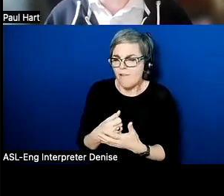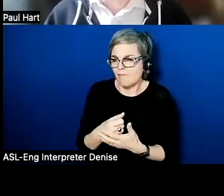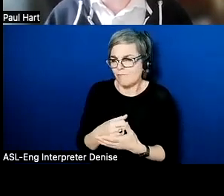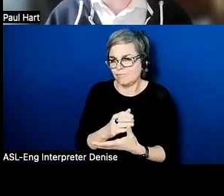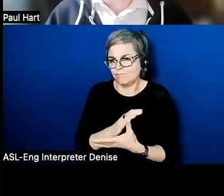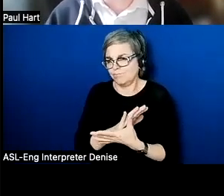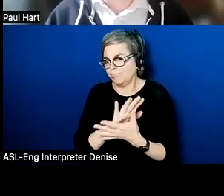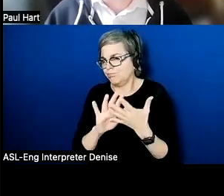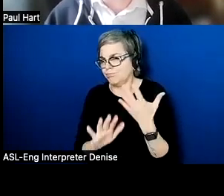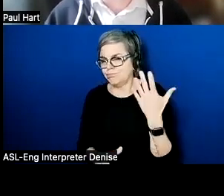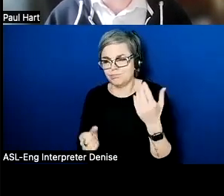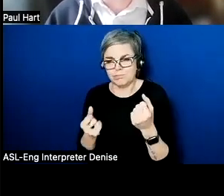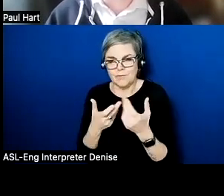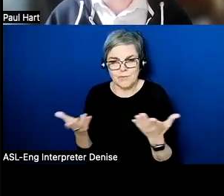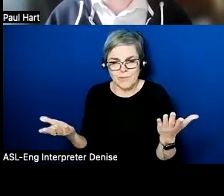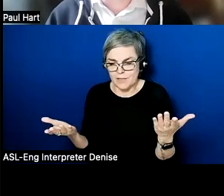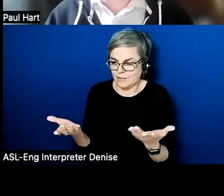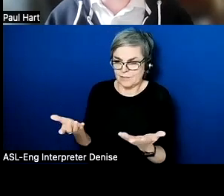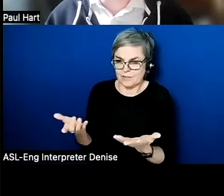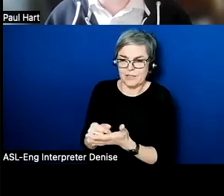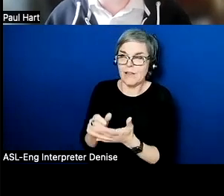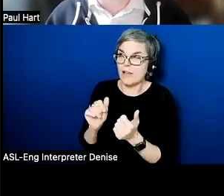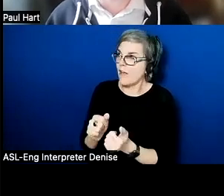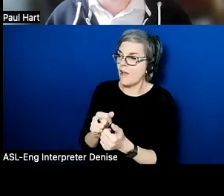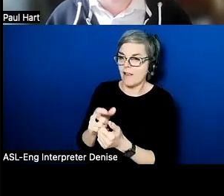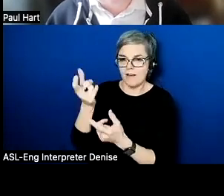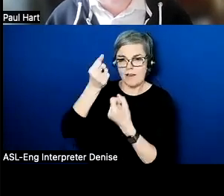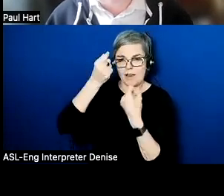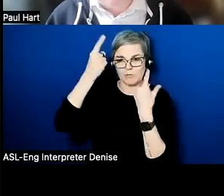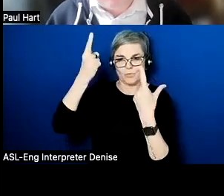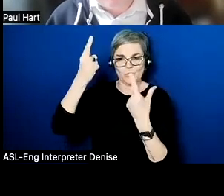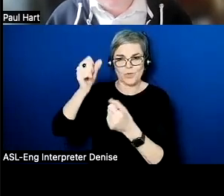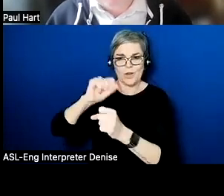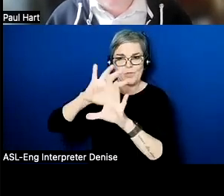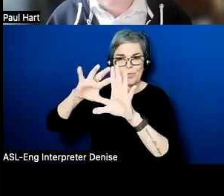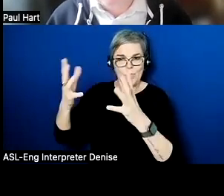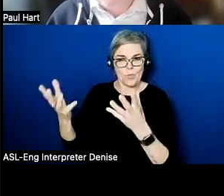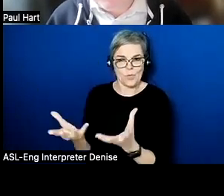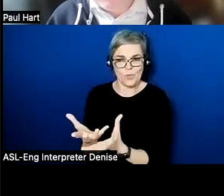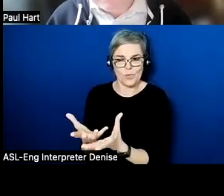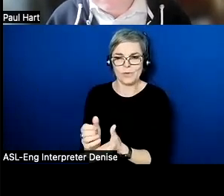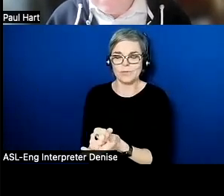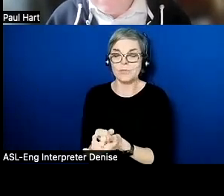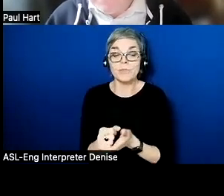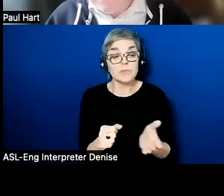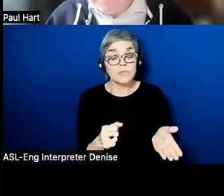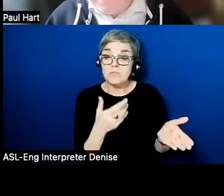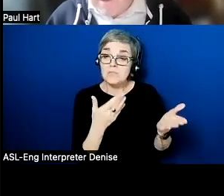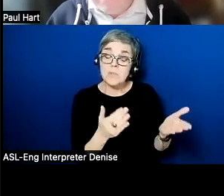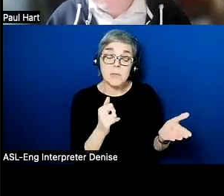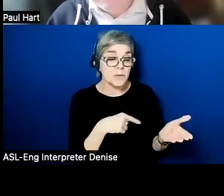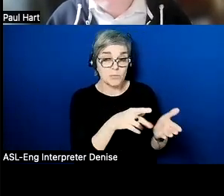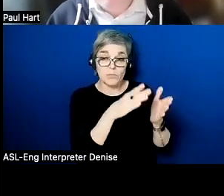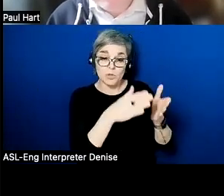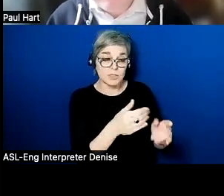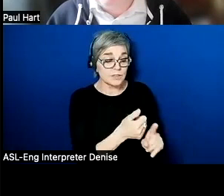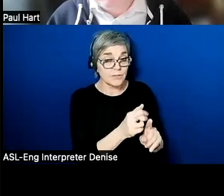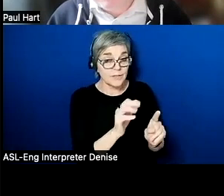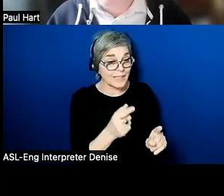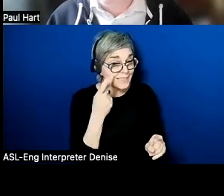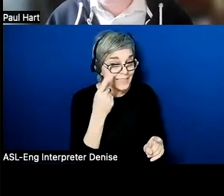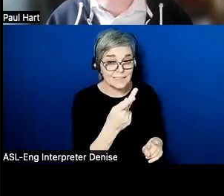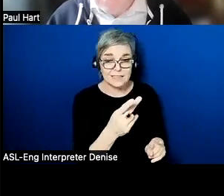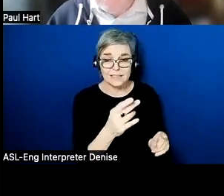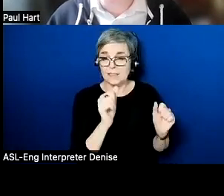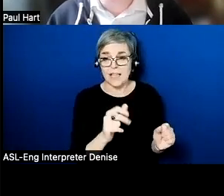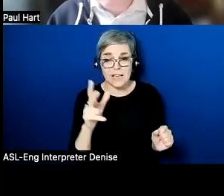partner maybe wasn't as skilled in touch, but the truth is that touch is a sense